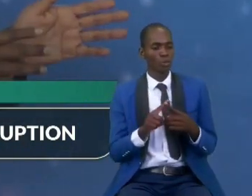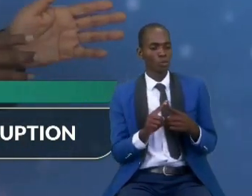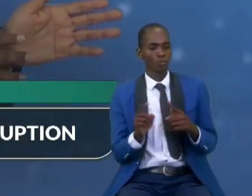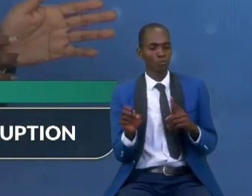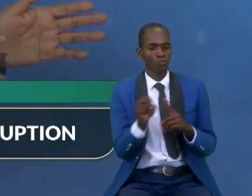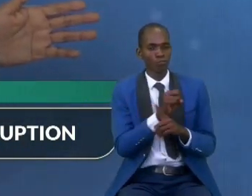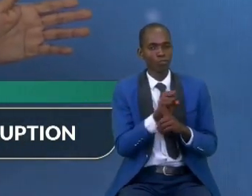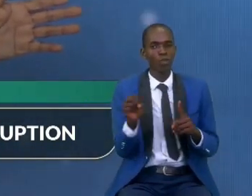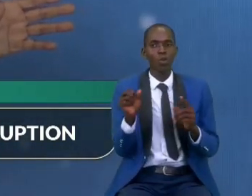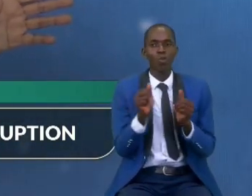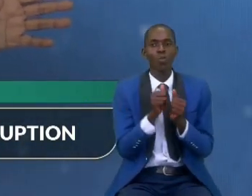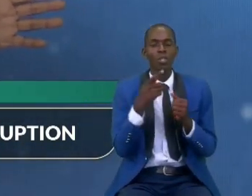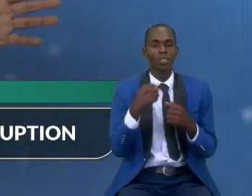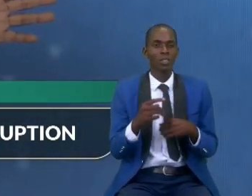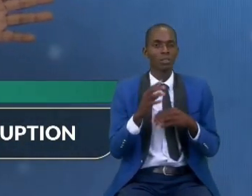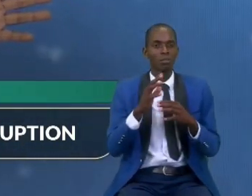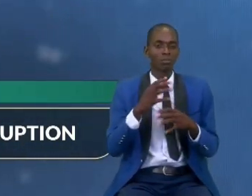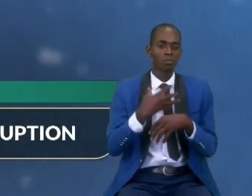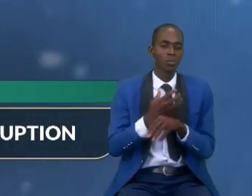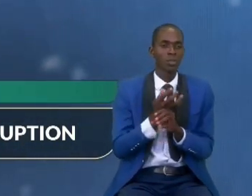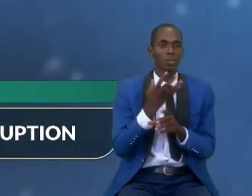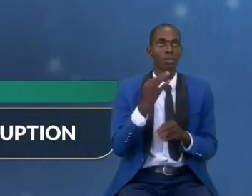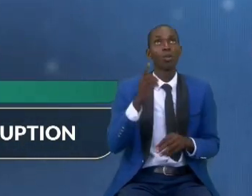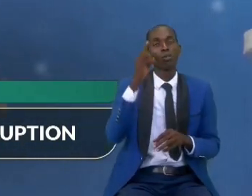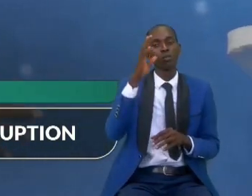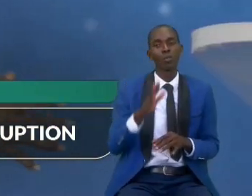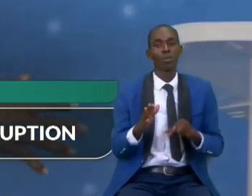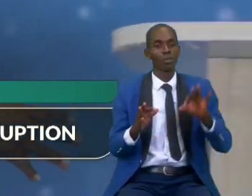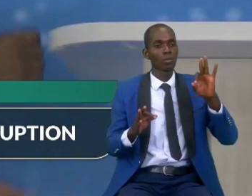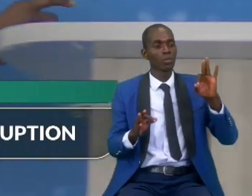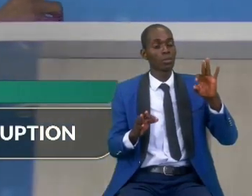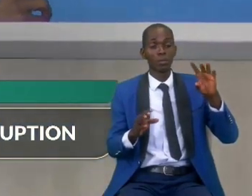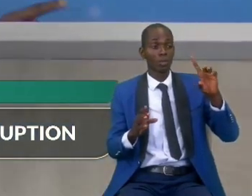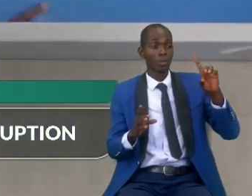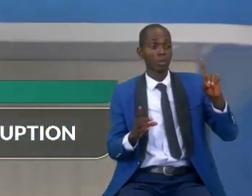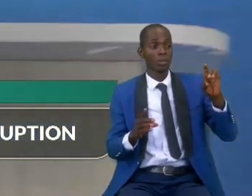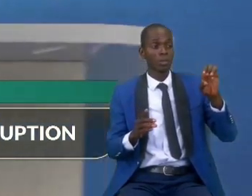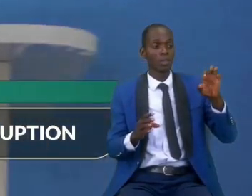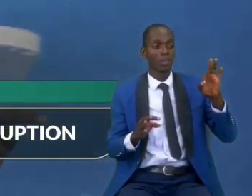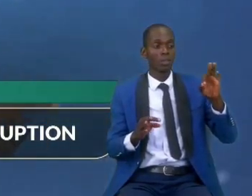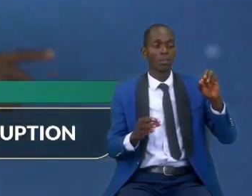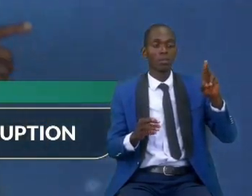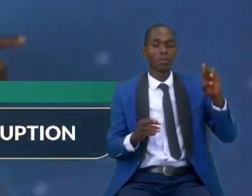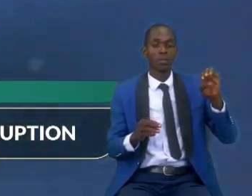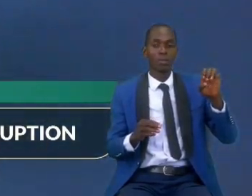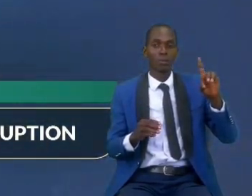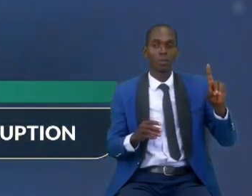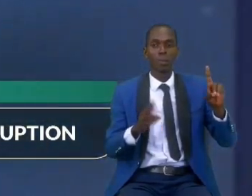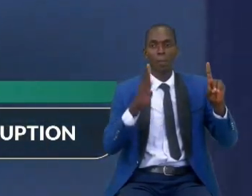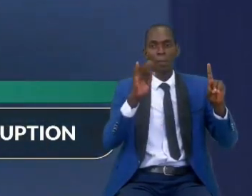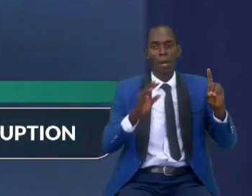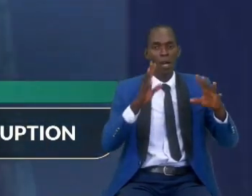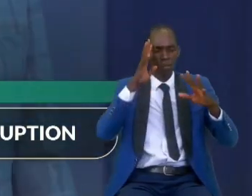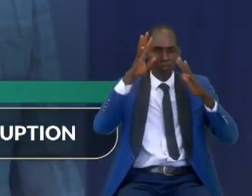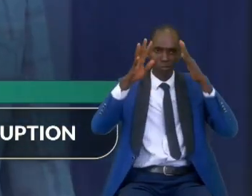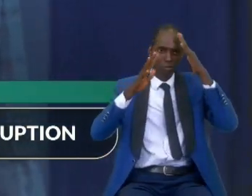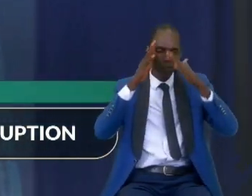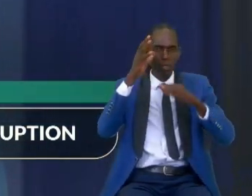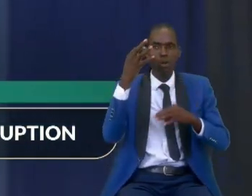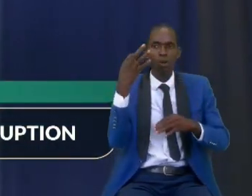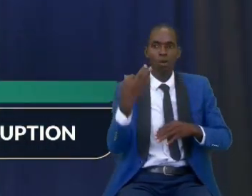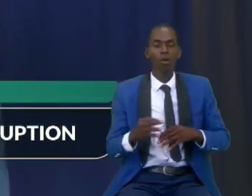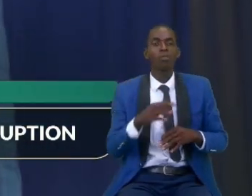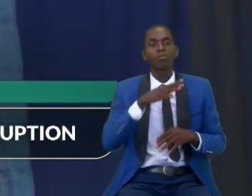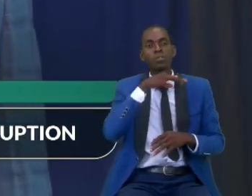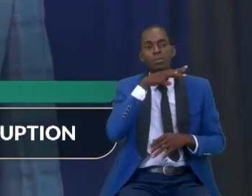deformed by inventions of corruption. Number three, God says he will not allow the